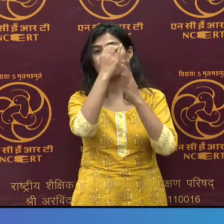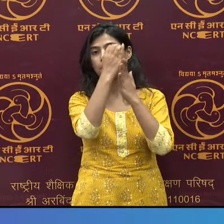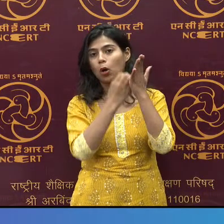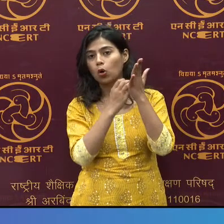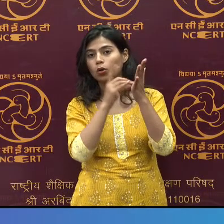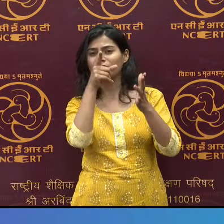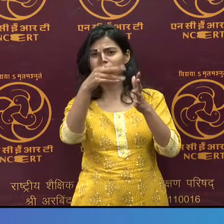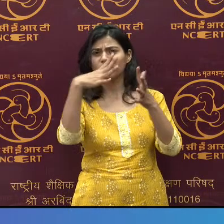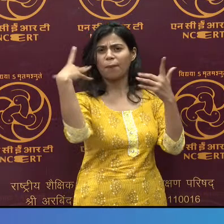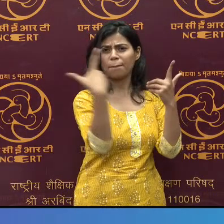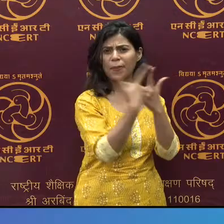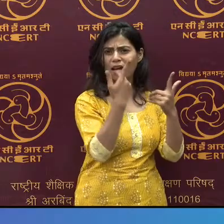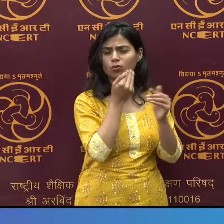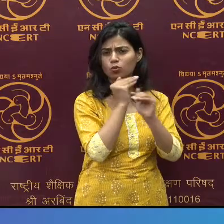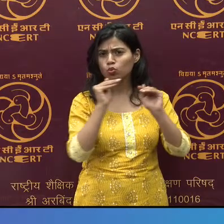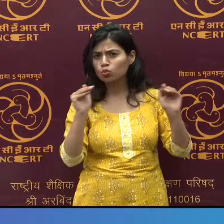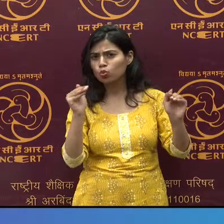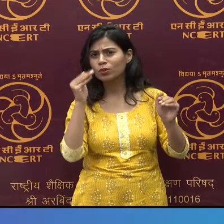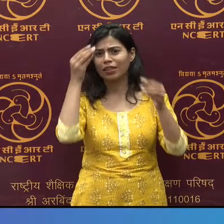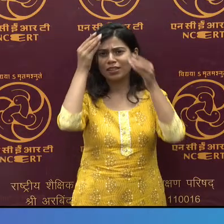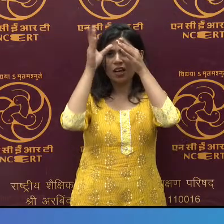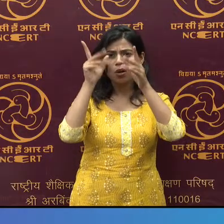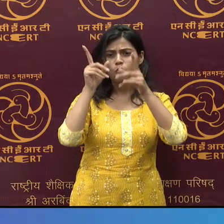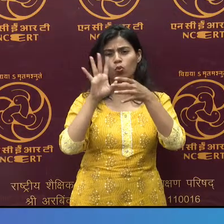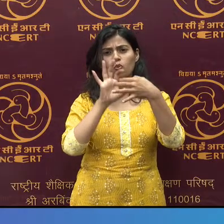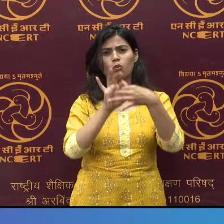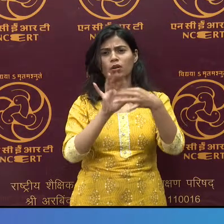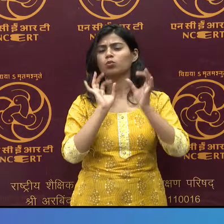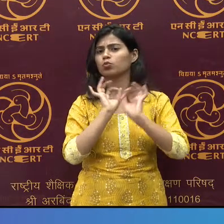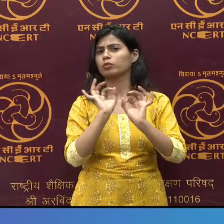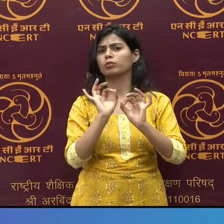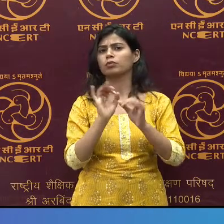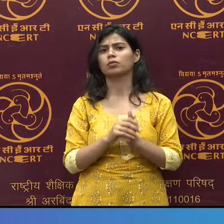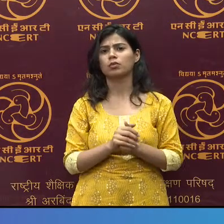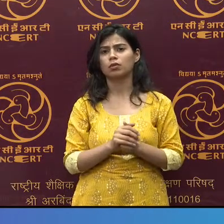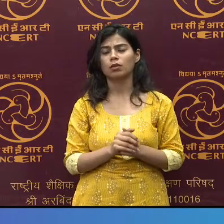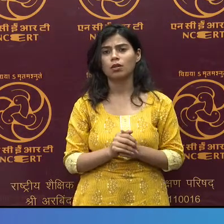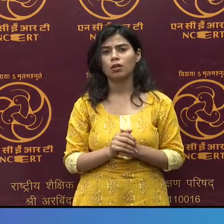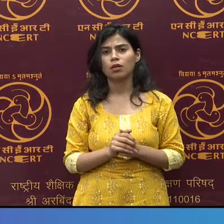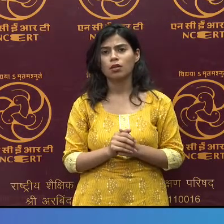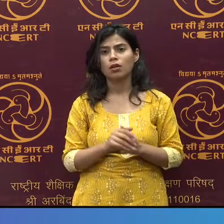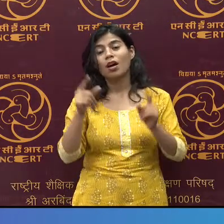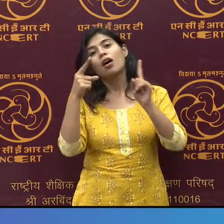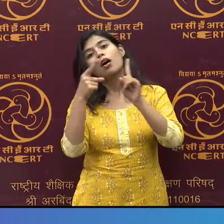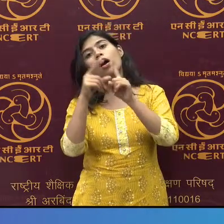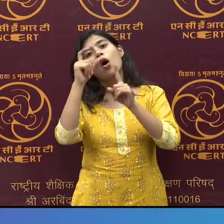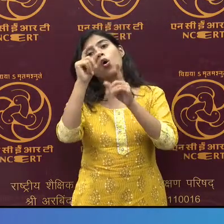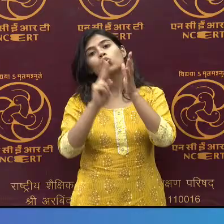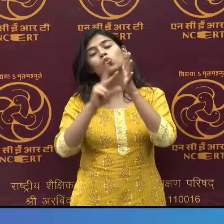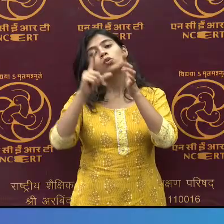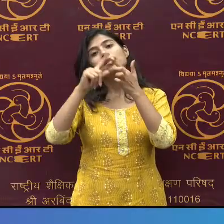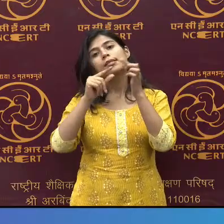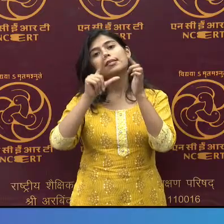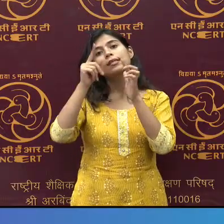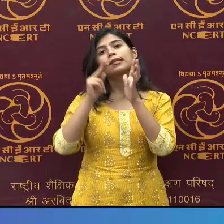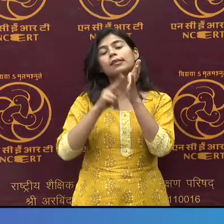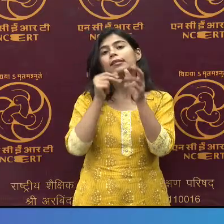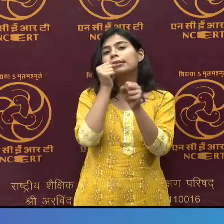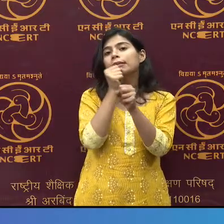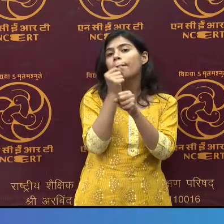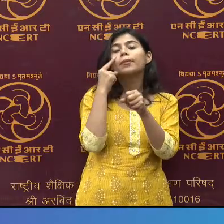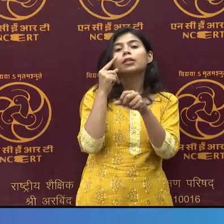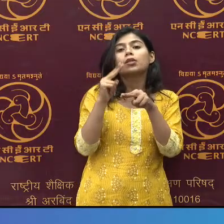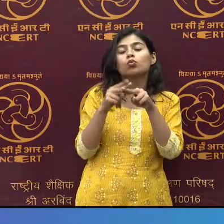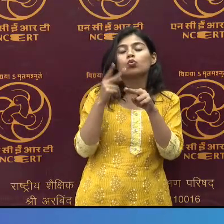not. See, this is about counseling, because the question said counseling. You can even mention that these coaching